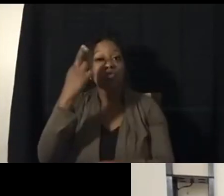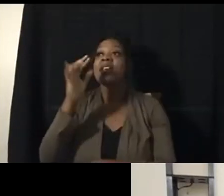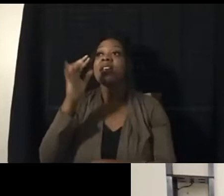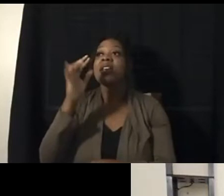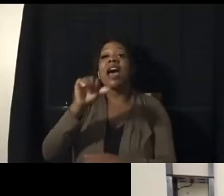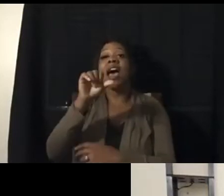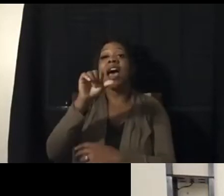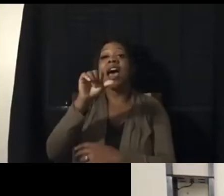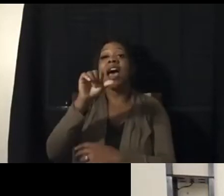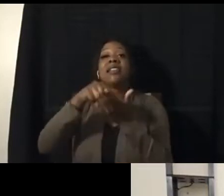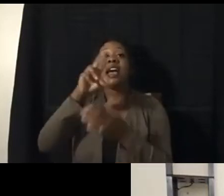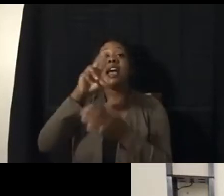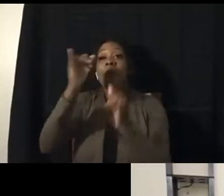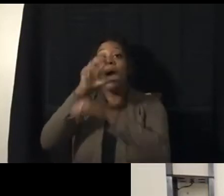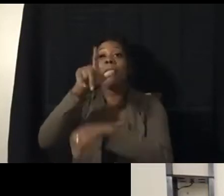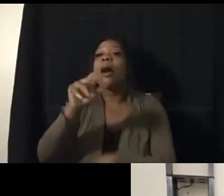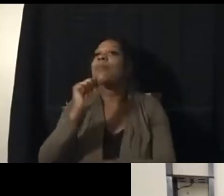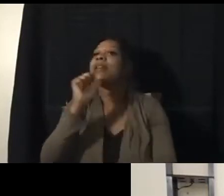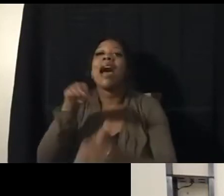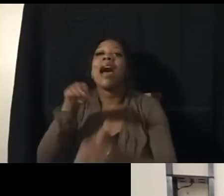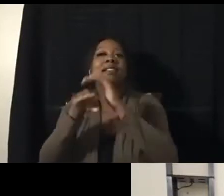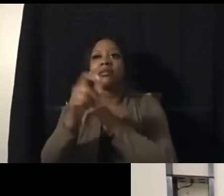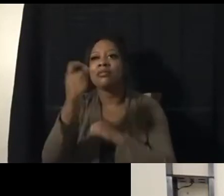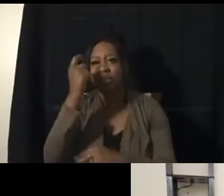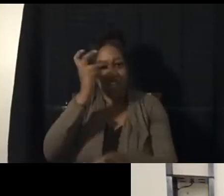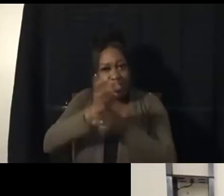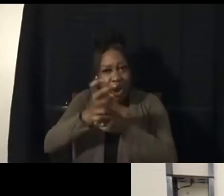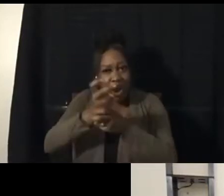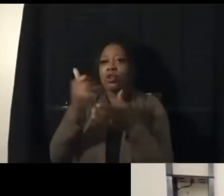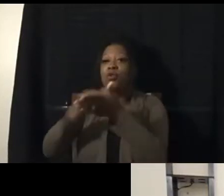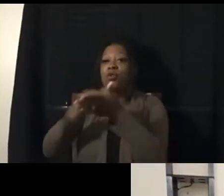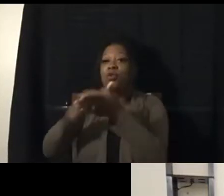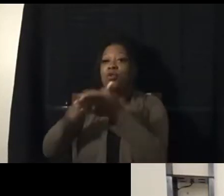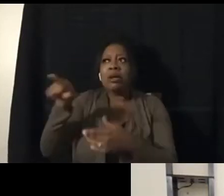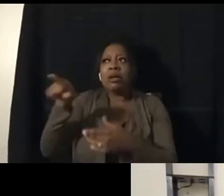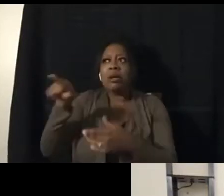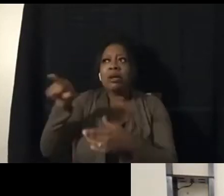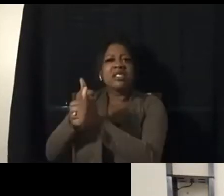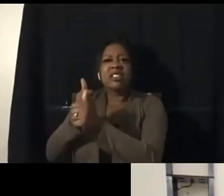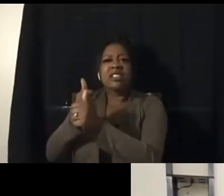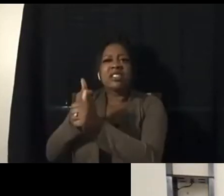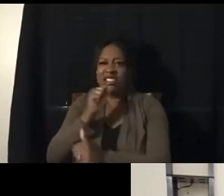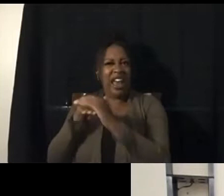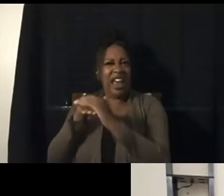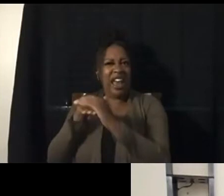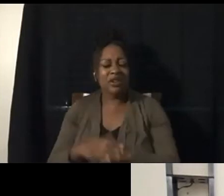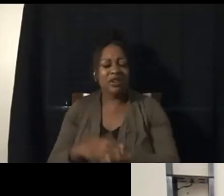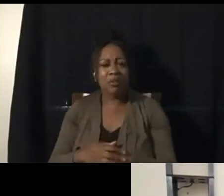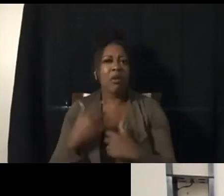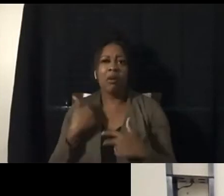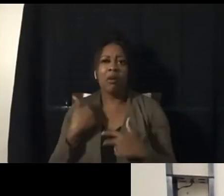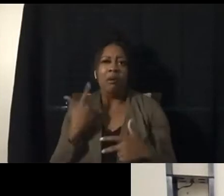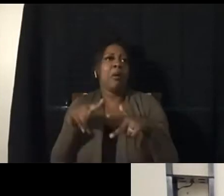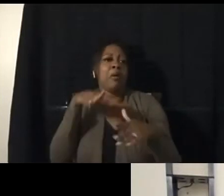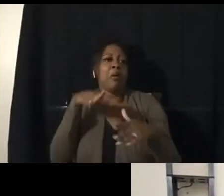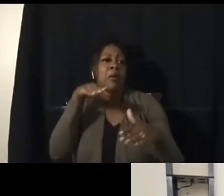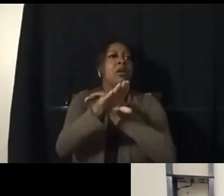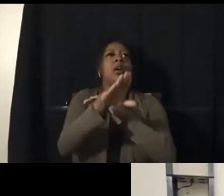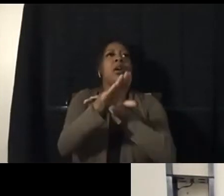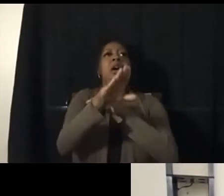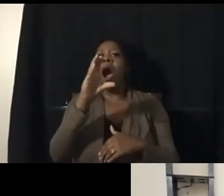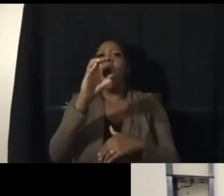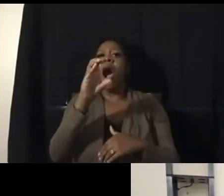so much of New York isn't accessible, right? So I would, you know, walk into to comedy clubs in New York